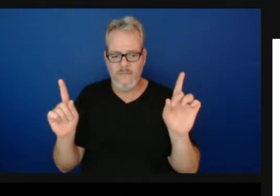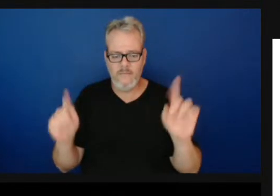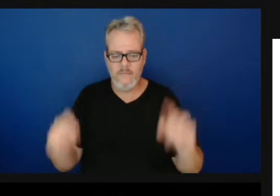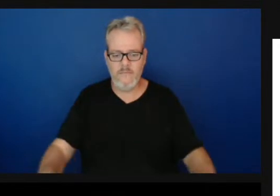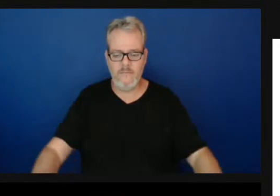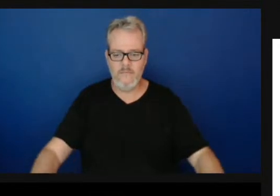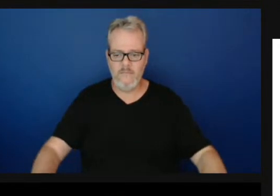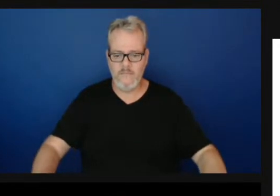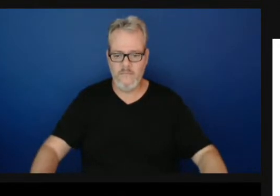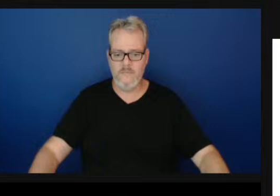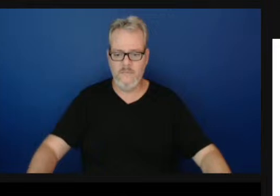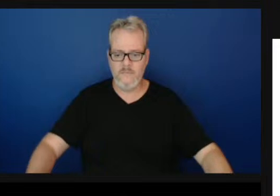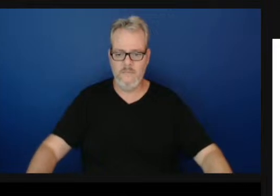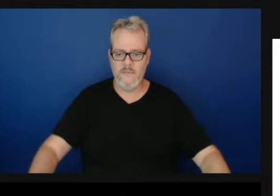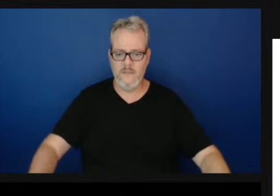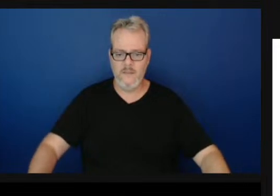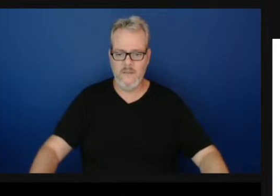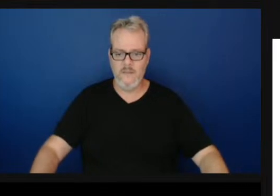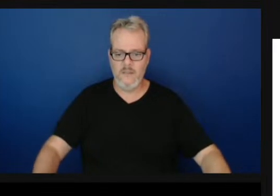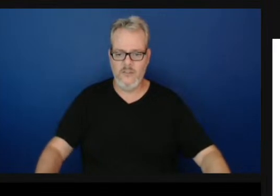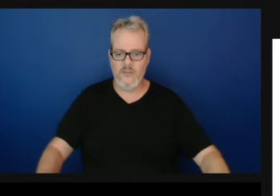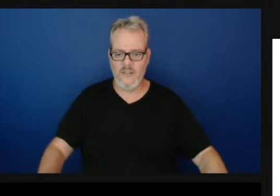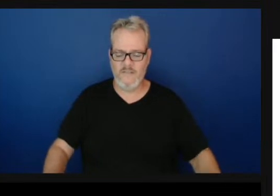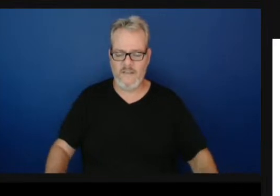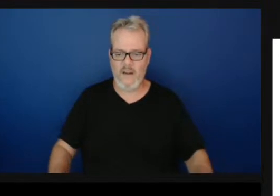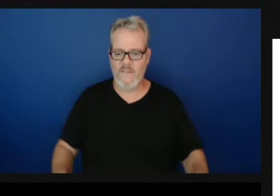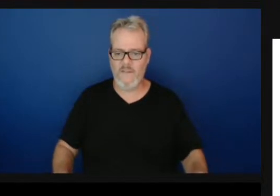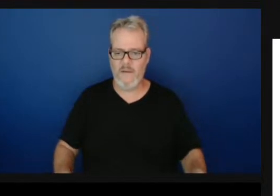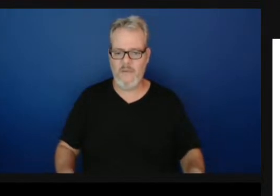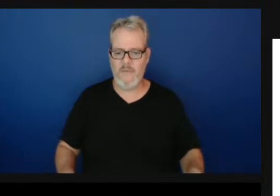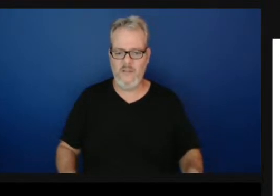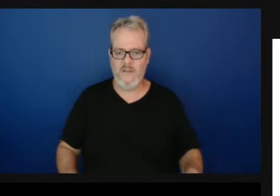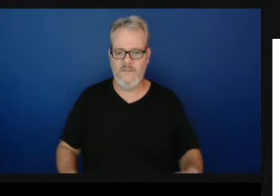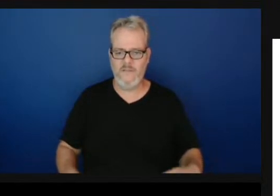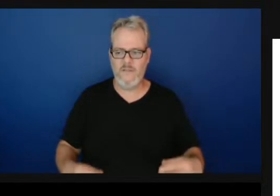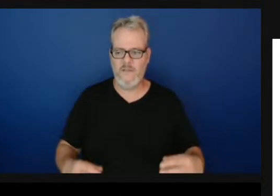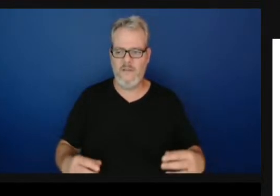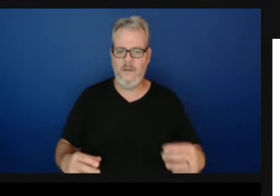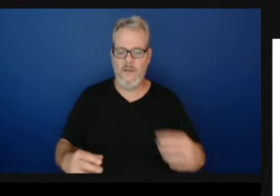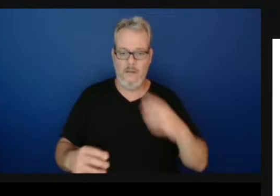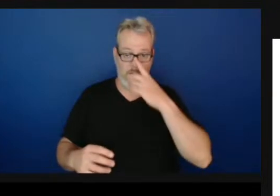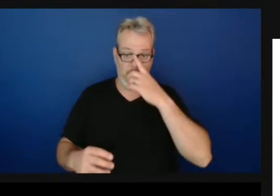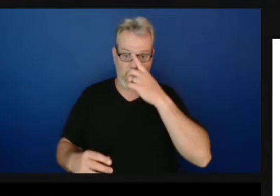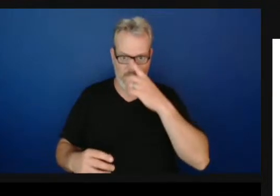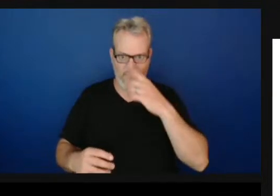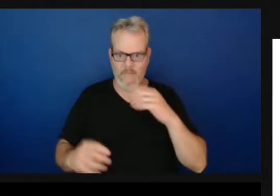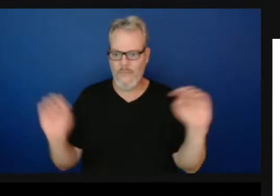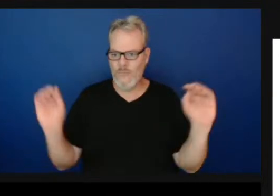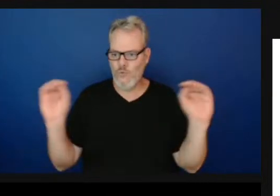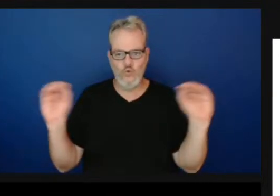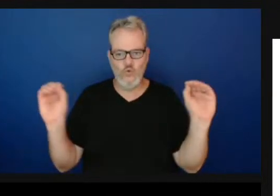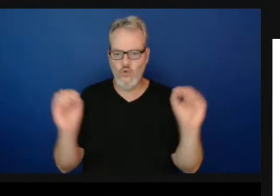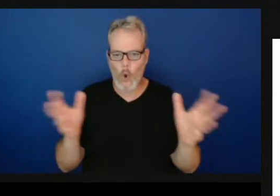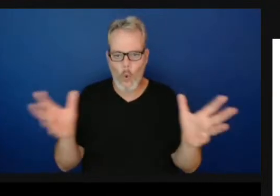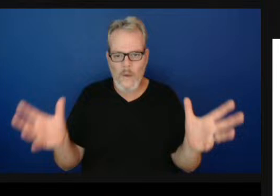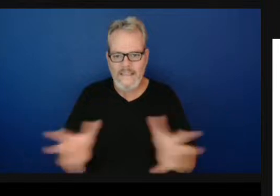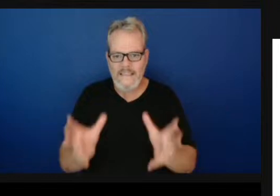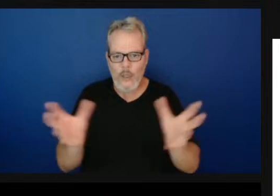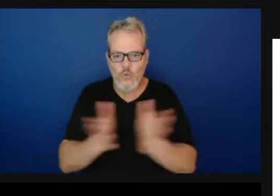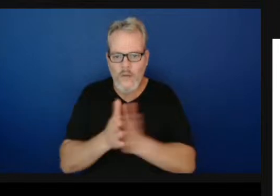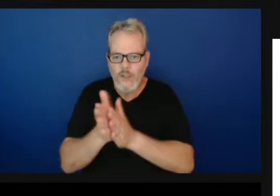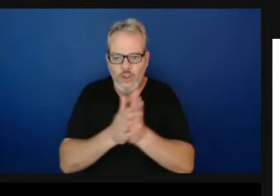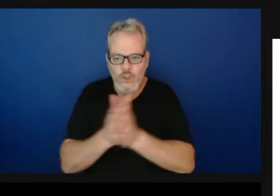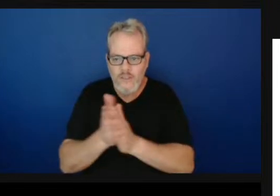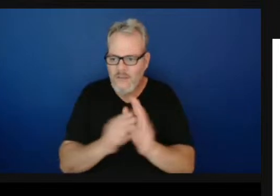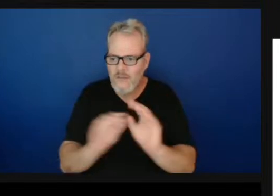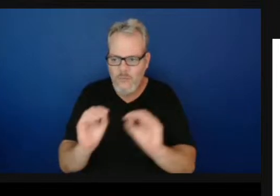The south flank down in that area of the southwest rift is not showing anything unusual. No acceleration of southern movement anywhere. No